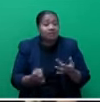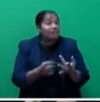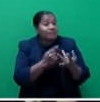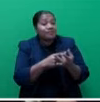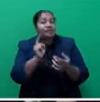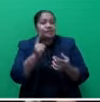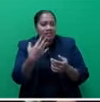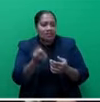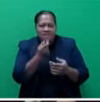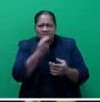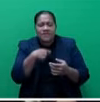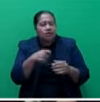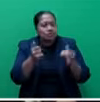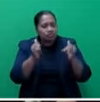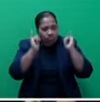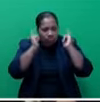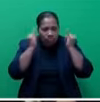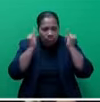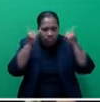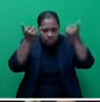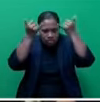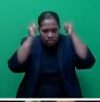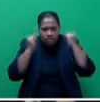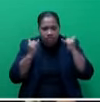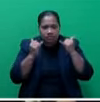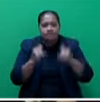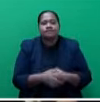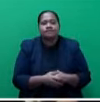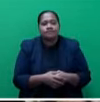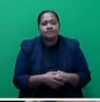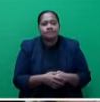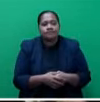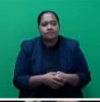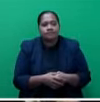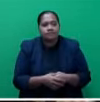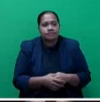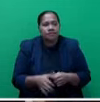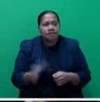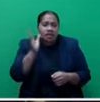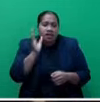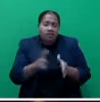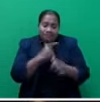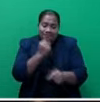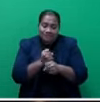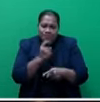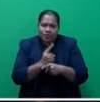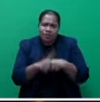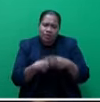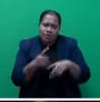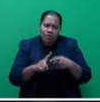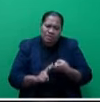fewer judges. They'll deliver more consistent rulings. I had the Attorney General talking about consistency. I mean, there is